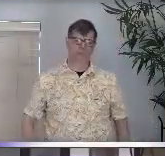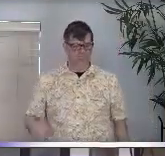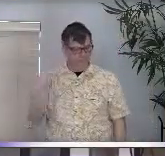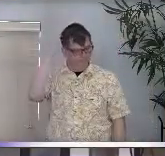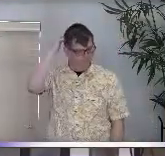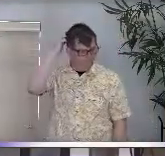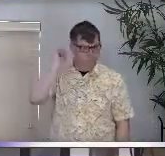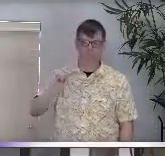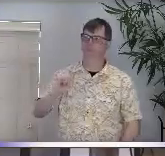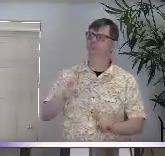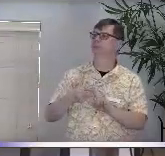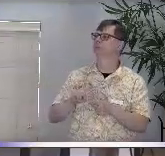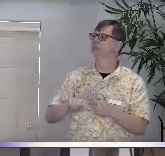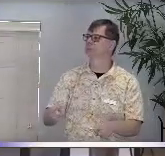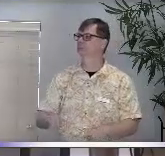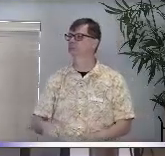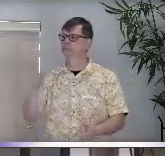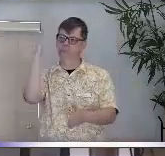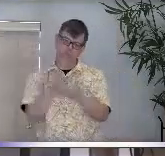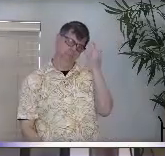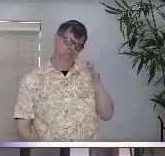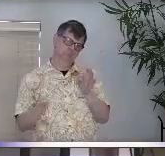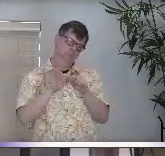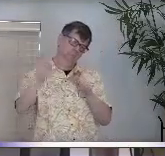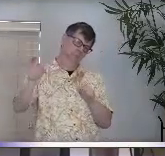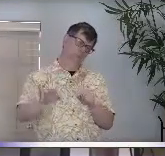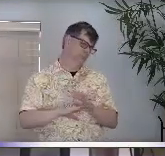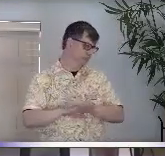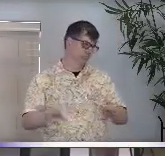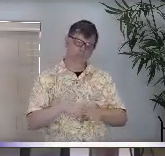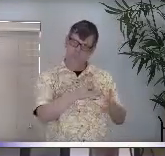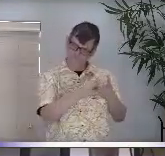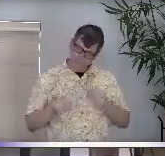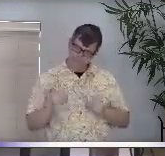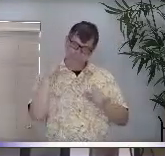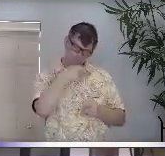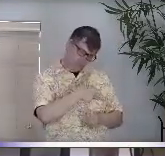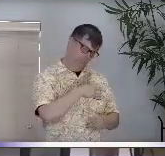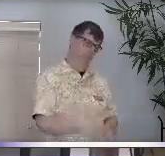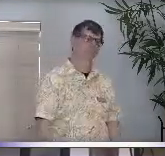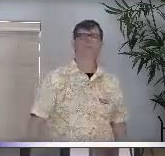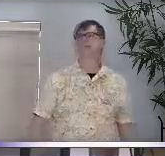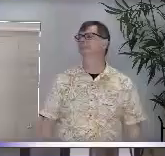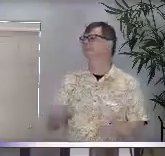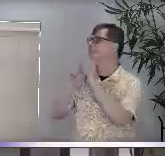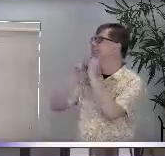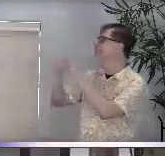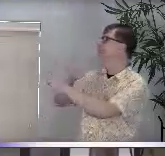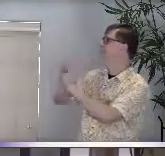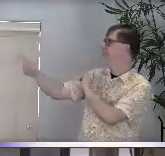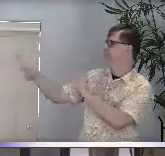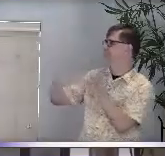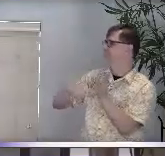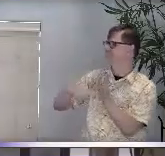I am like halfway to my point. Don't even know how I got there. It's scary to drive that way because you're having this conversation. This